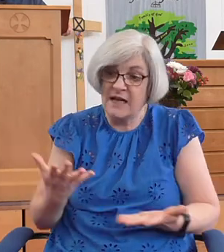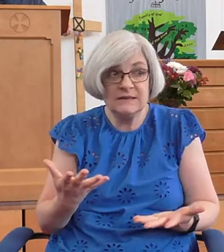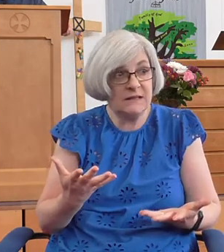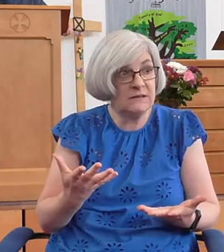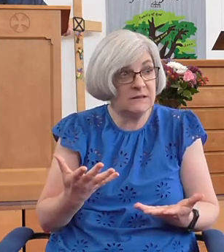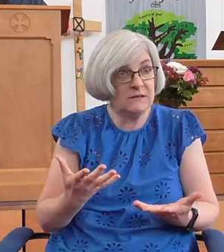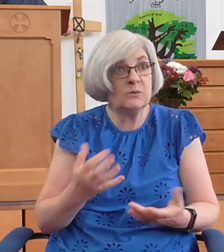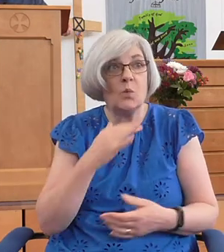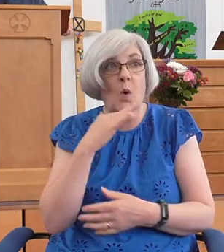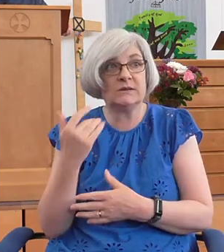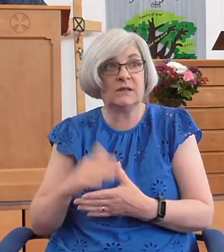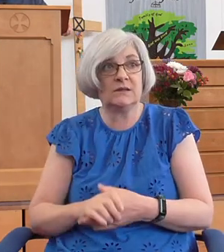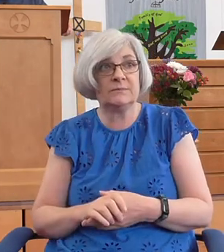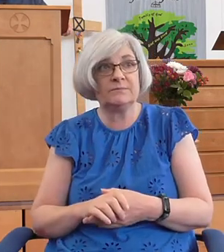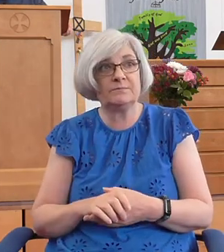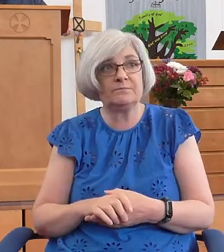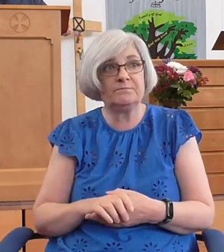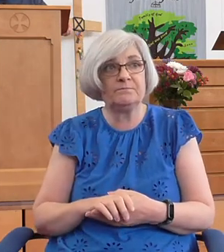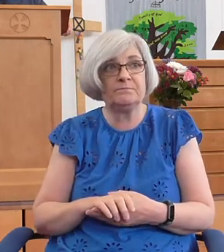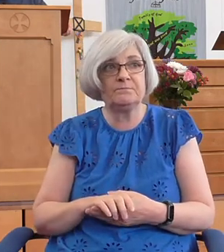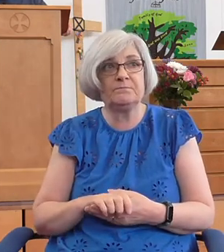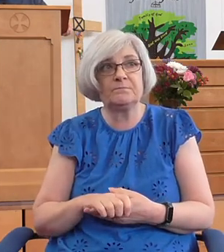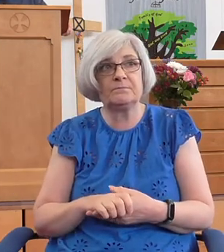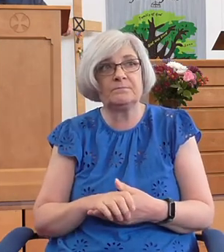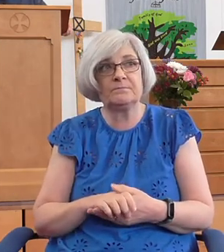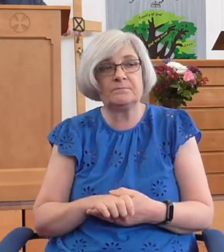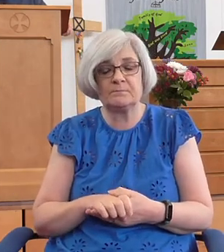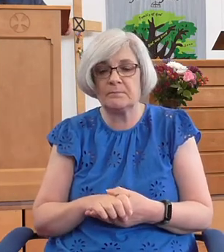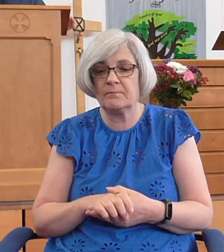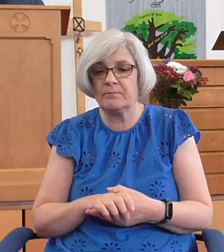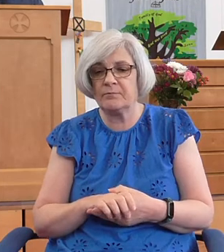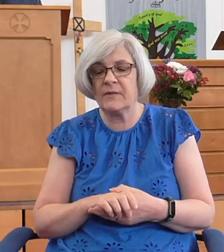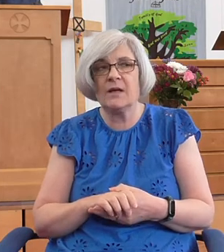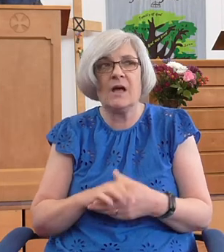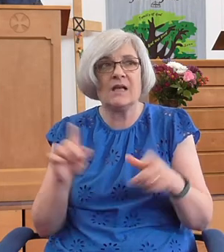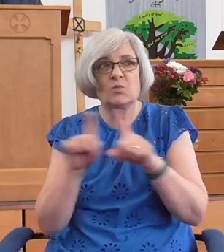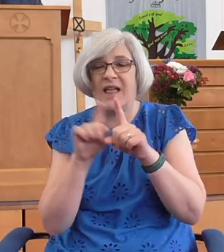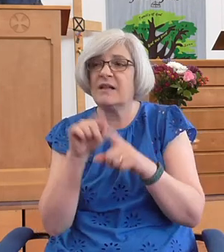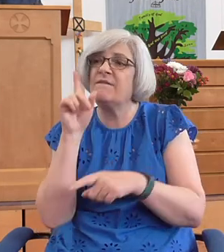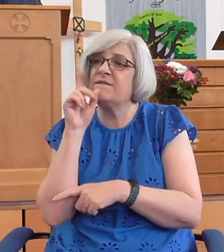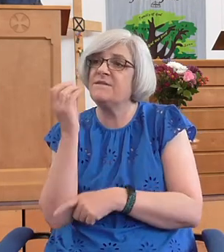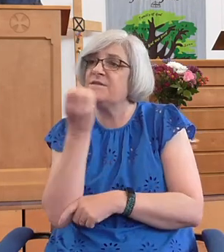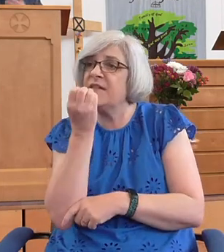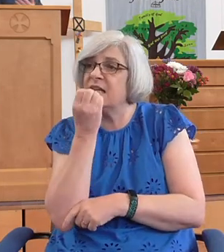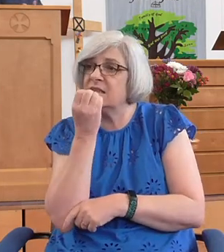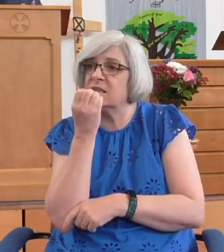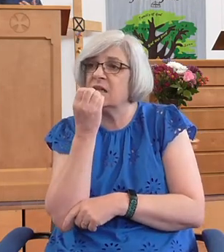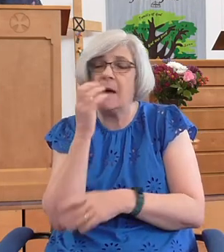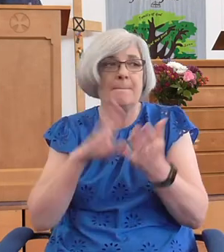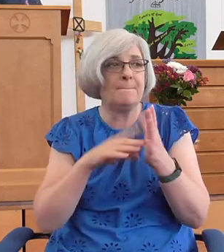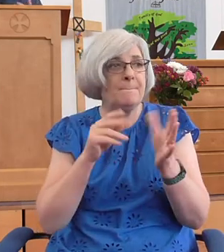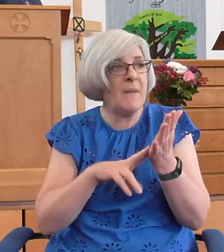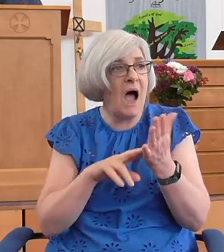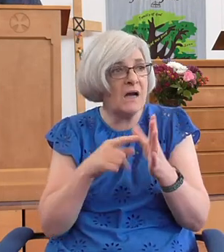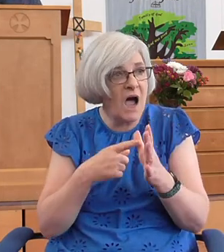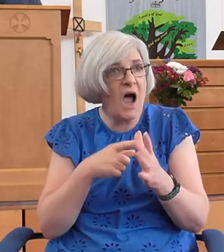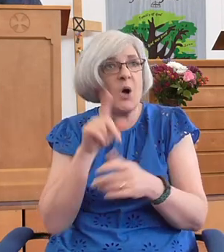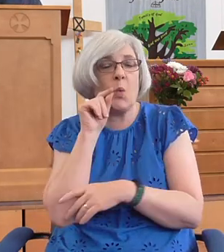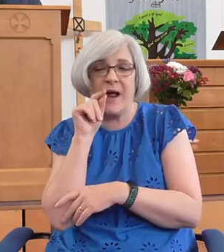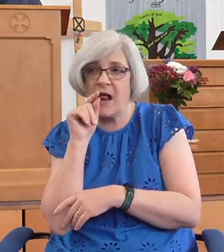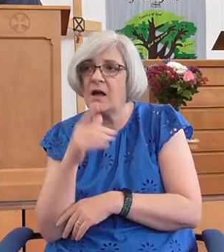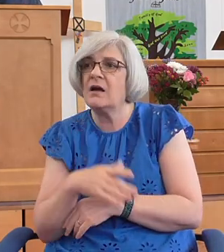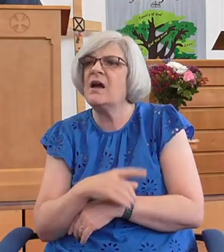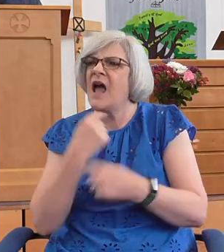with drinking water during their journey. As well as feeding them on manna and quails, he enables them to go on in